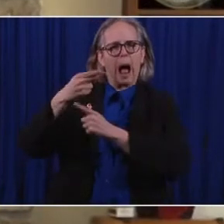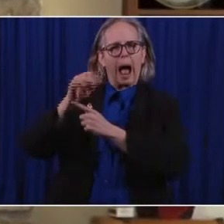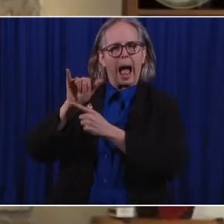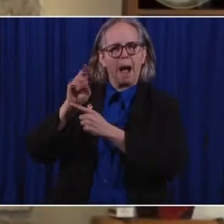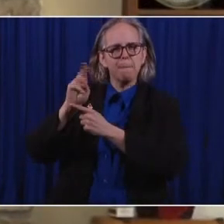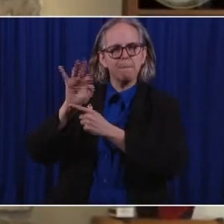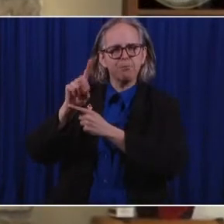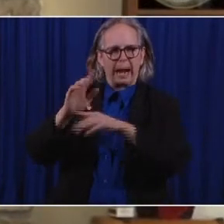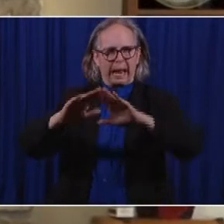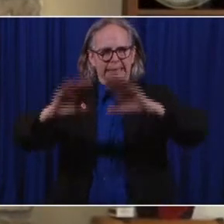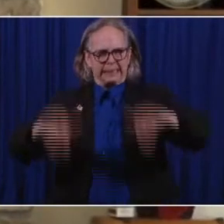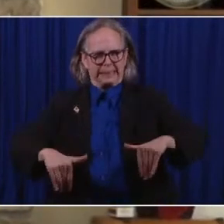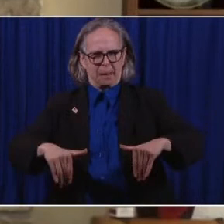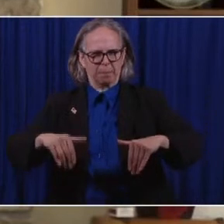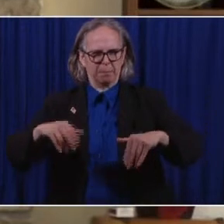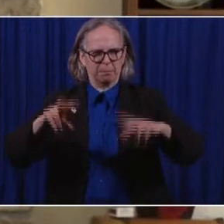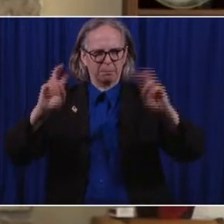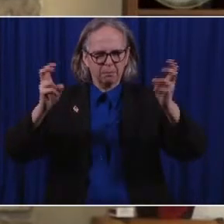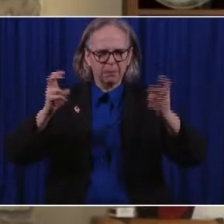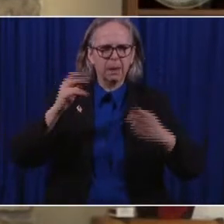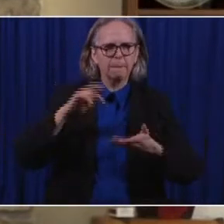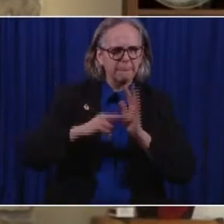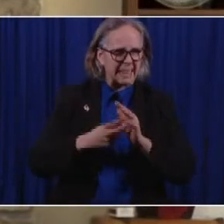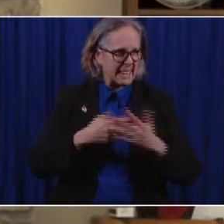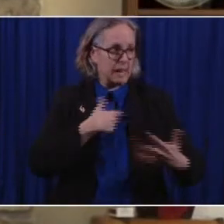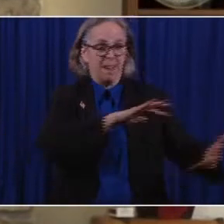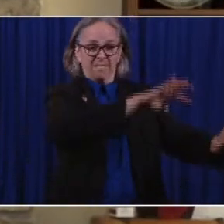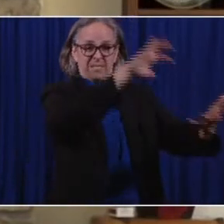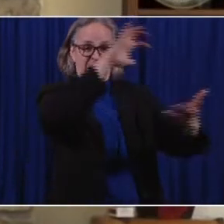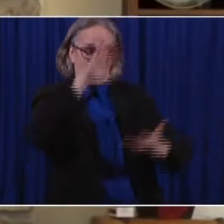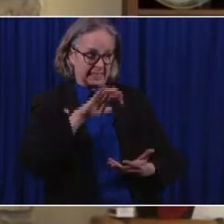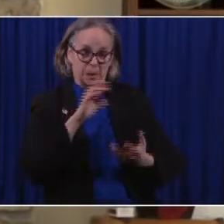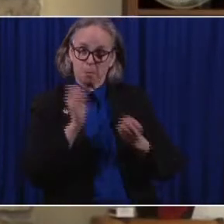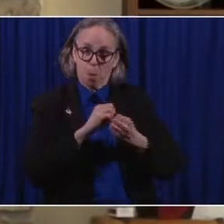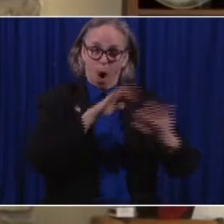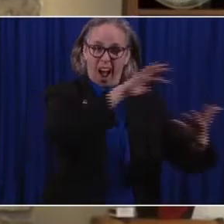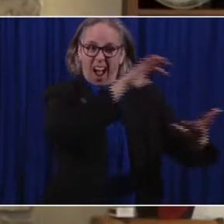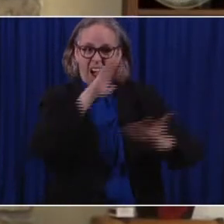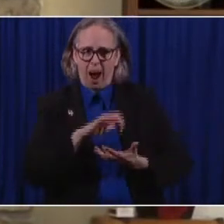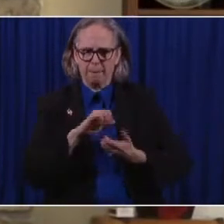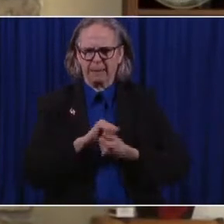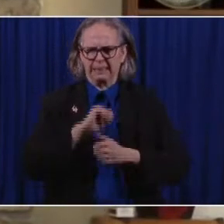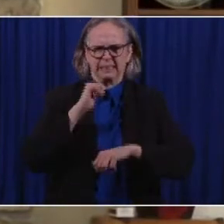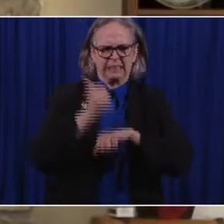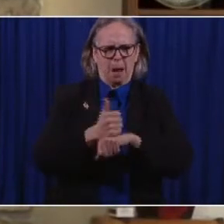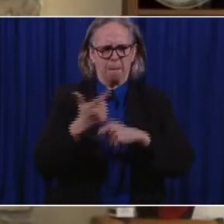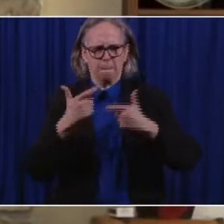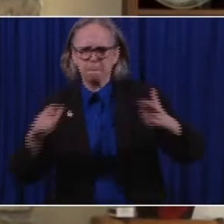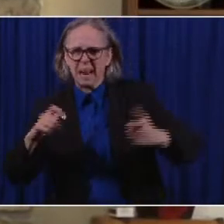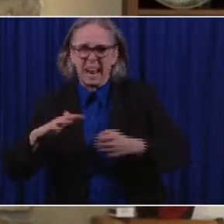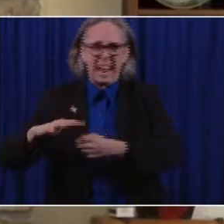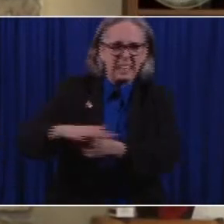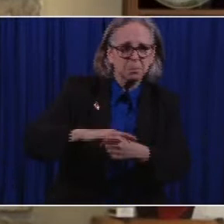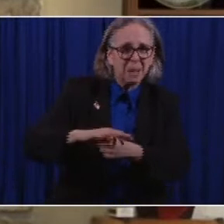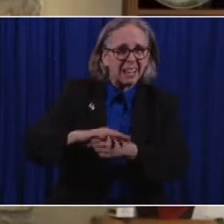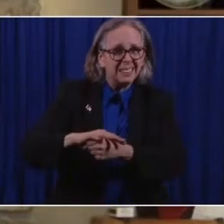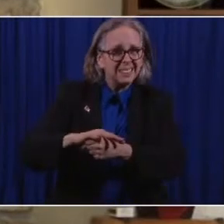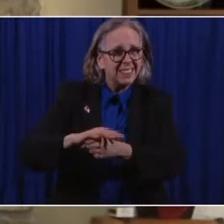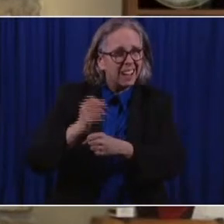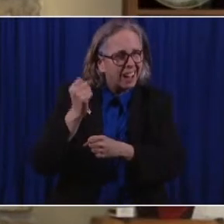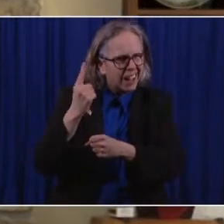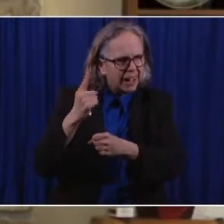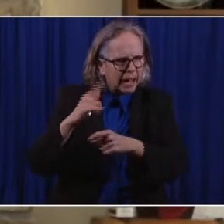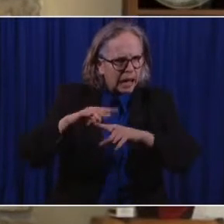move to the opportunity to have more big sites where people can go to, along with the more neighborhood or